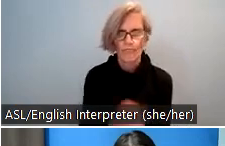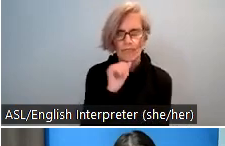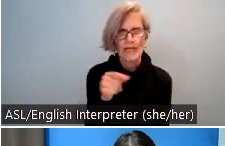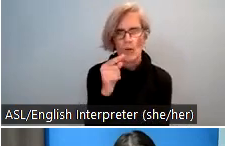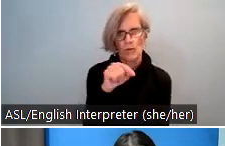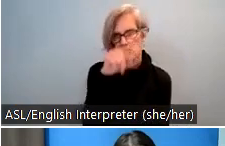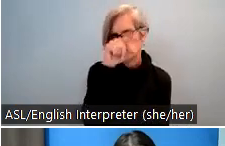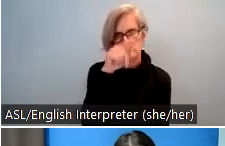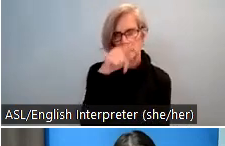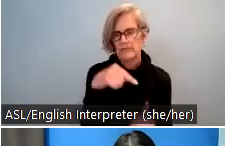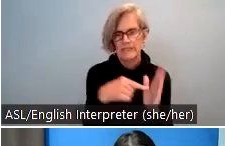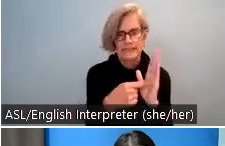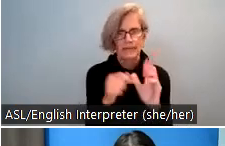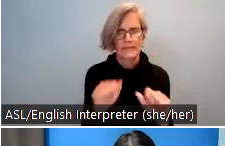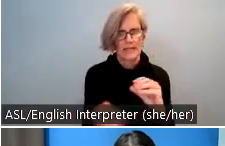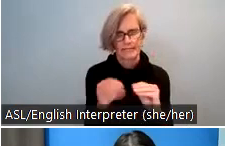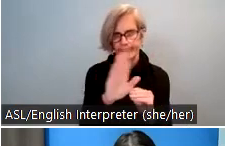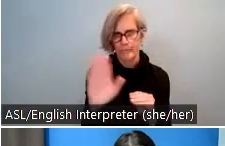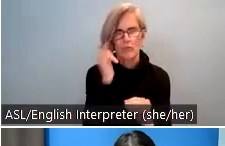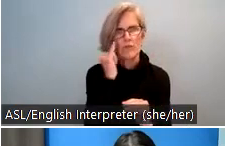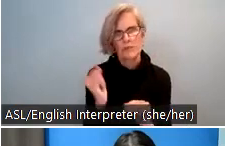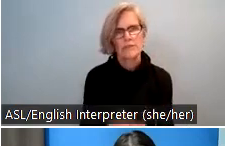we provided.